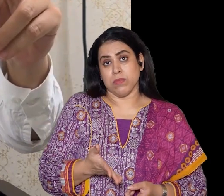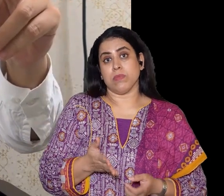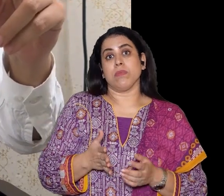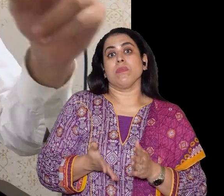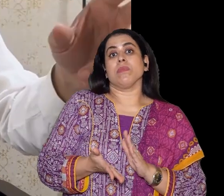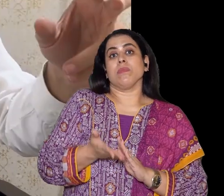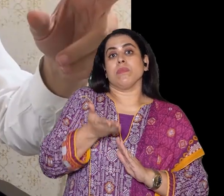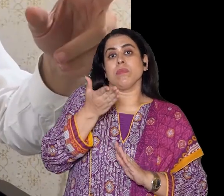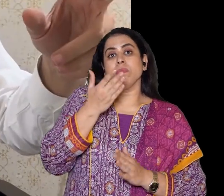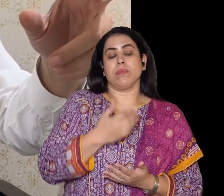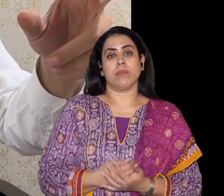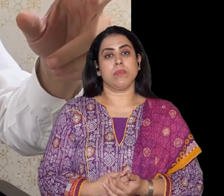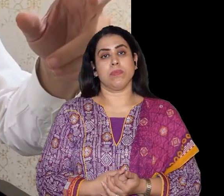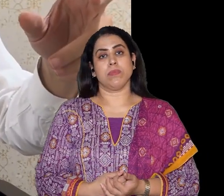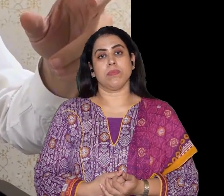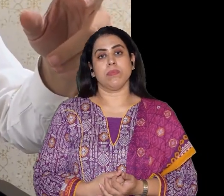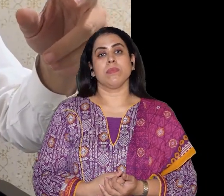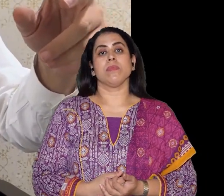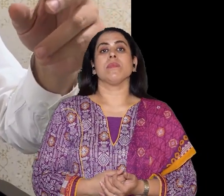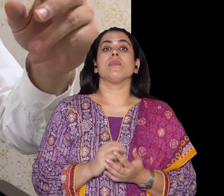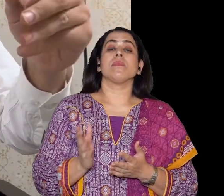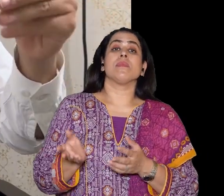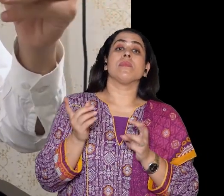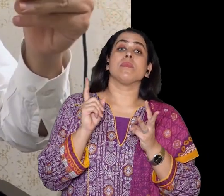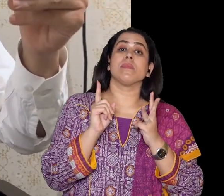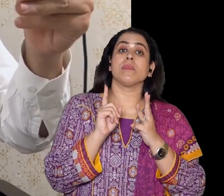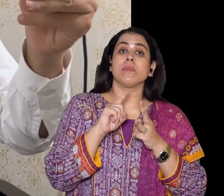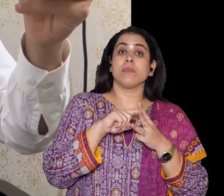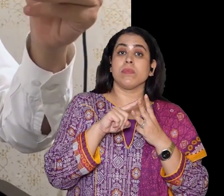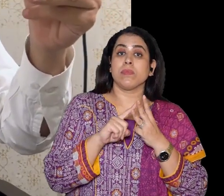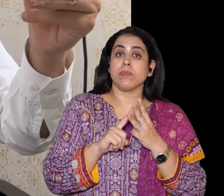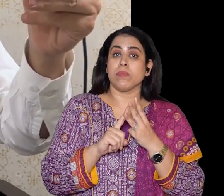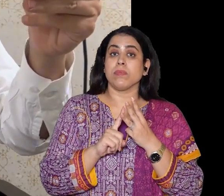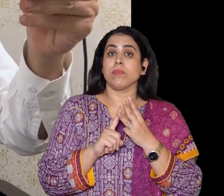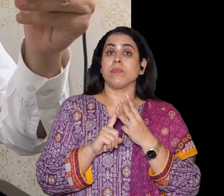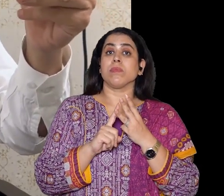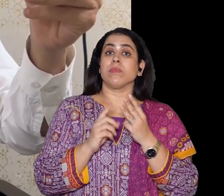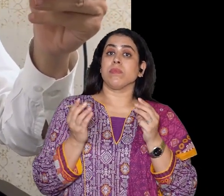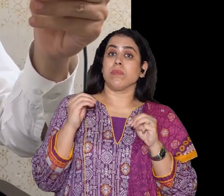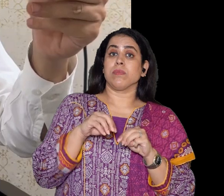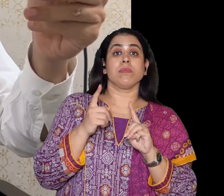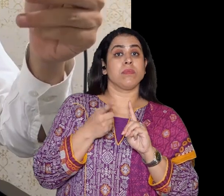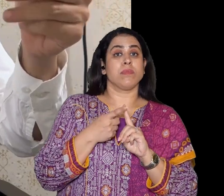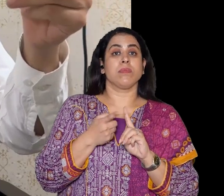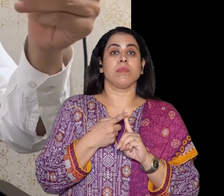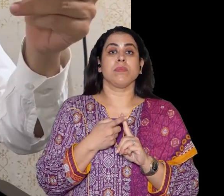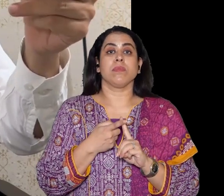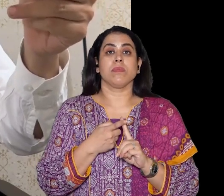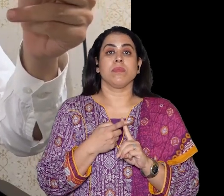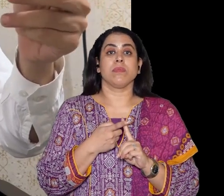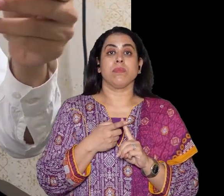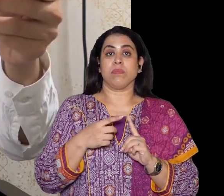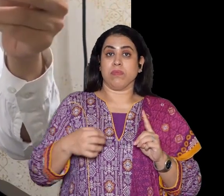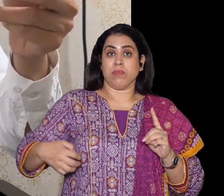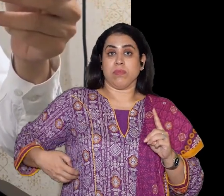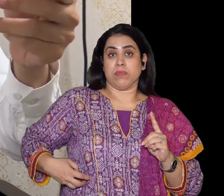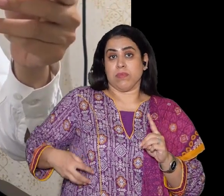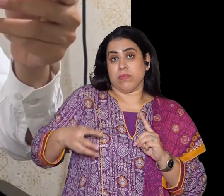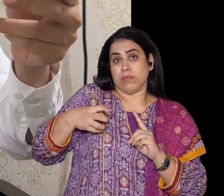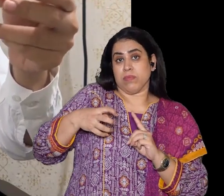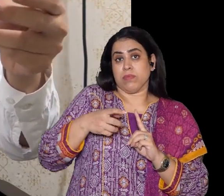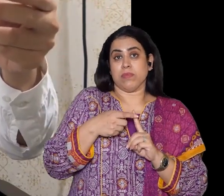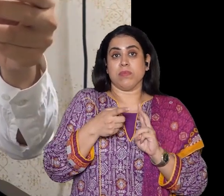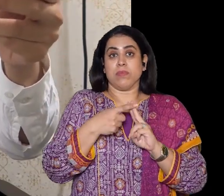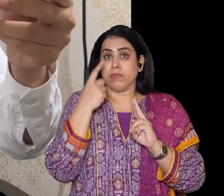complications that are arising from diabetes. And there are three main organs getting involved. Number one are the